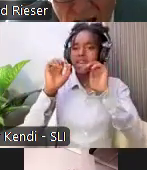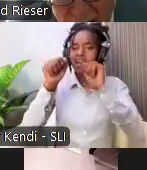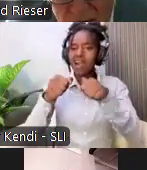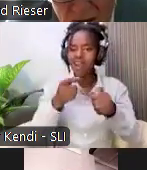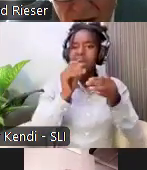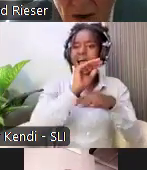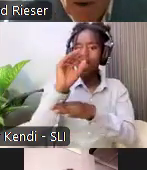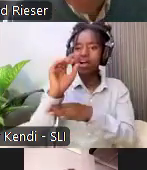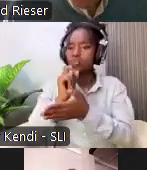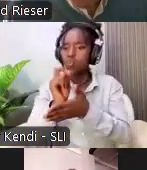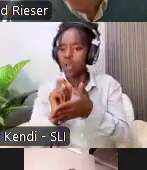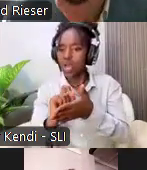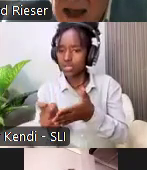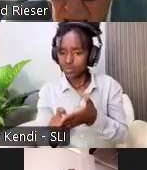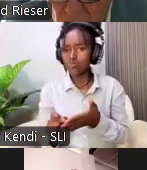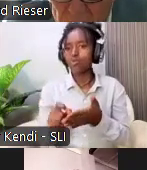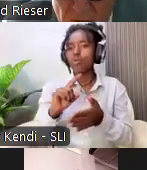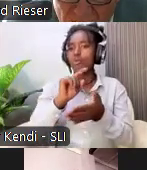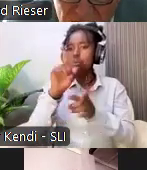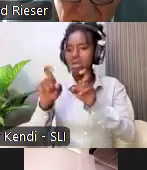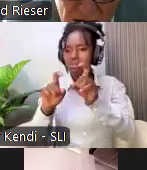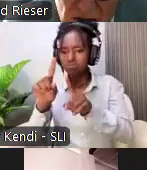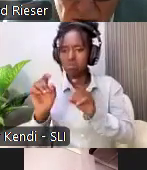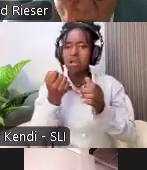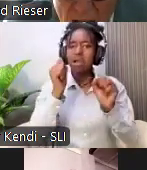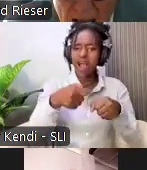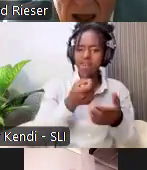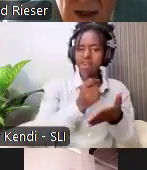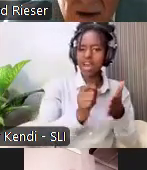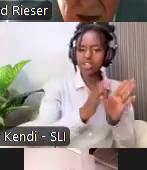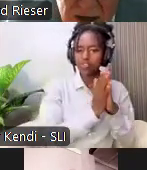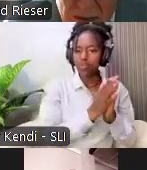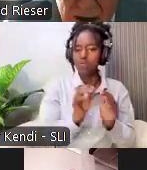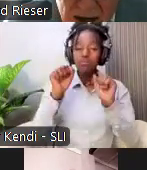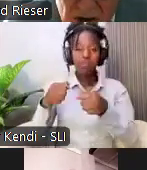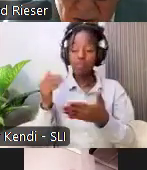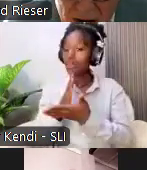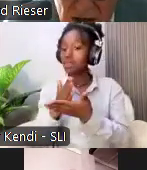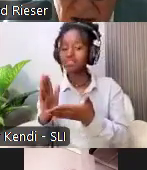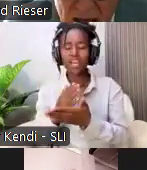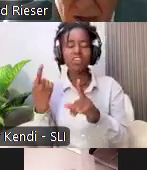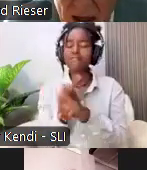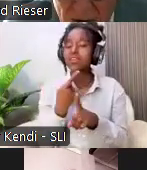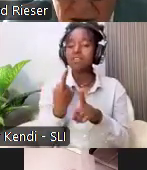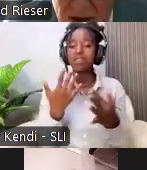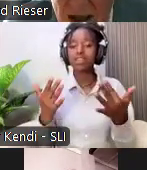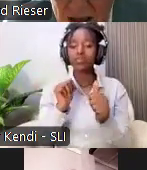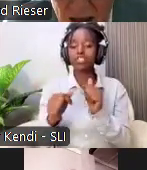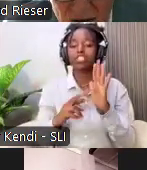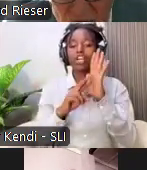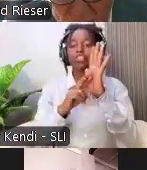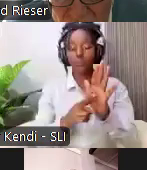local council, in the local papers, it could be raising the issue where there is disability discrimination and that